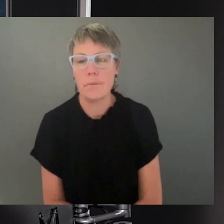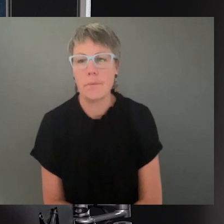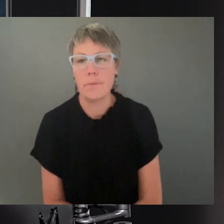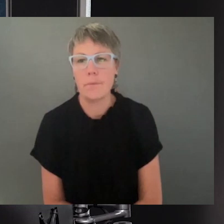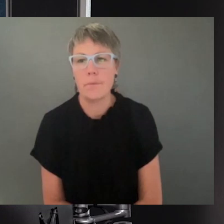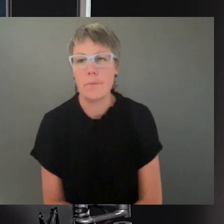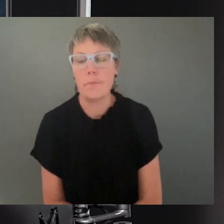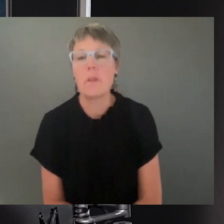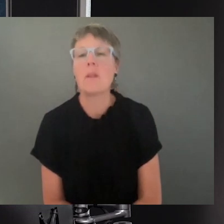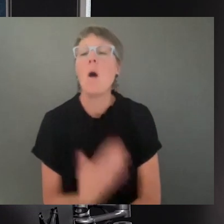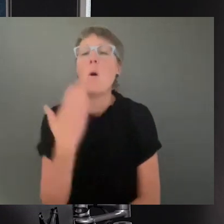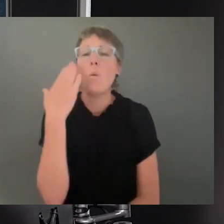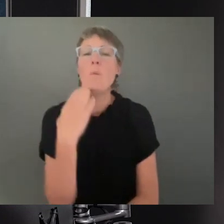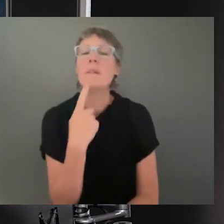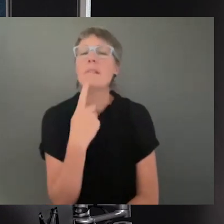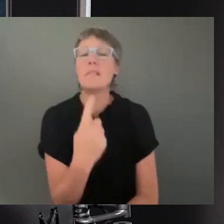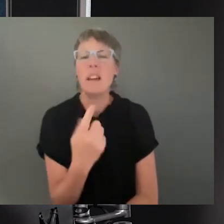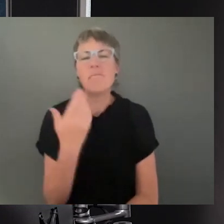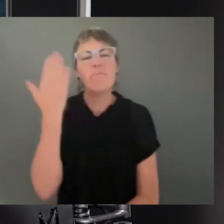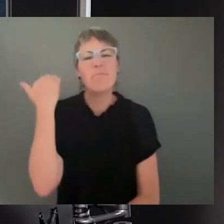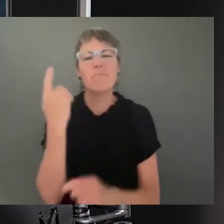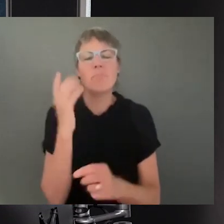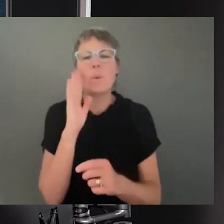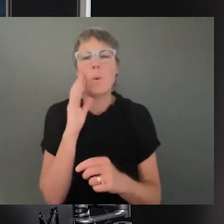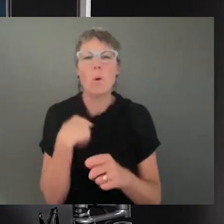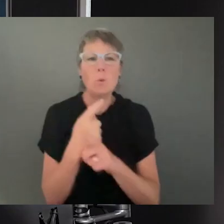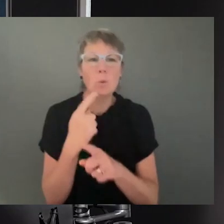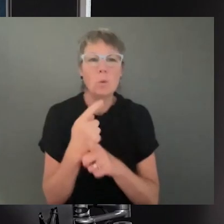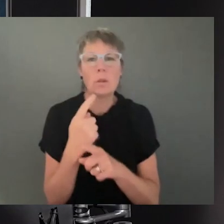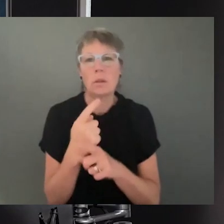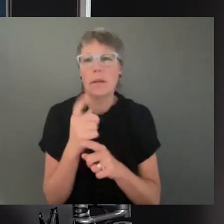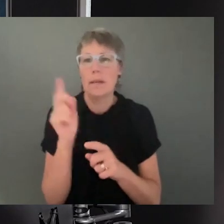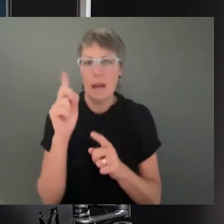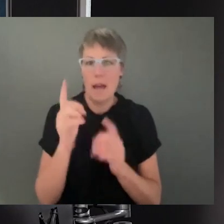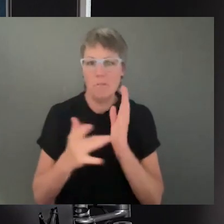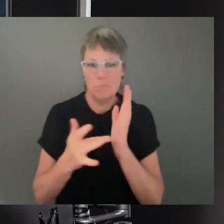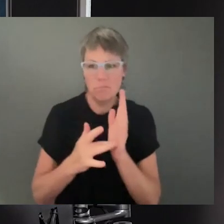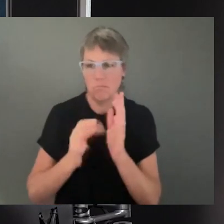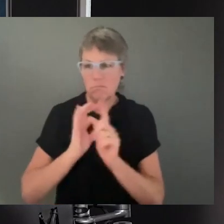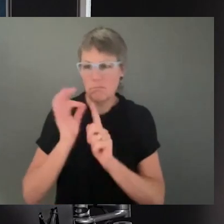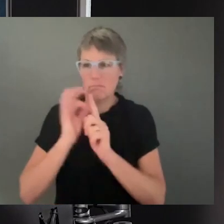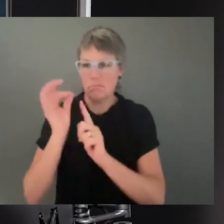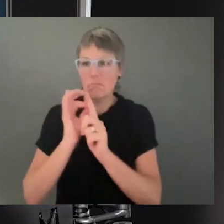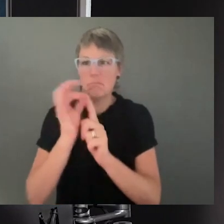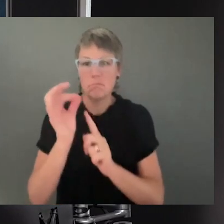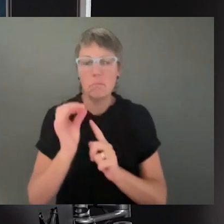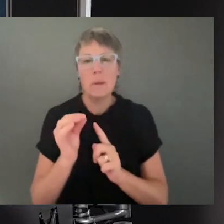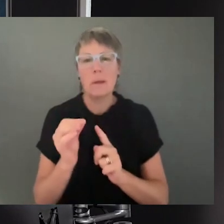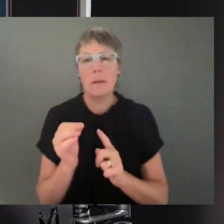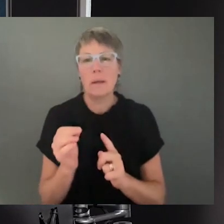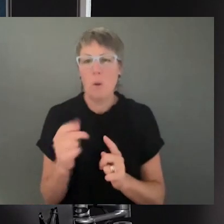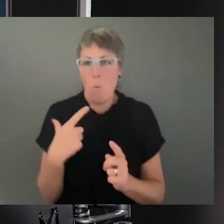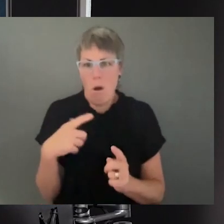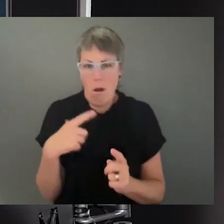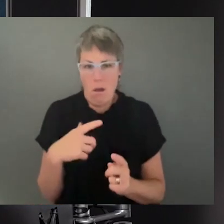and some of the innovations that we have and that a wider community enjoy have come out of